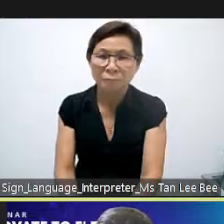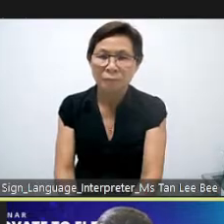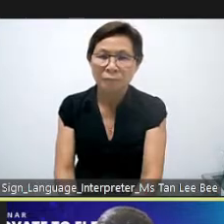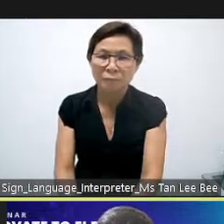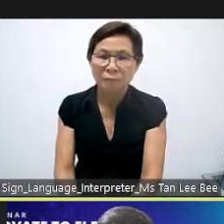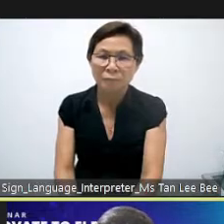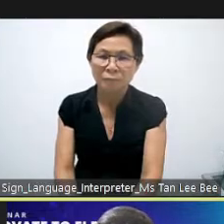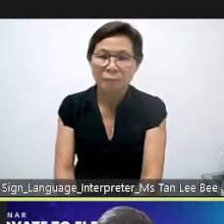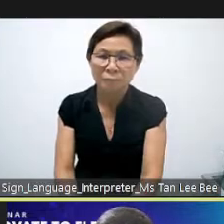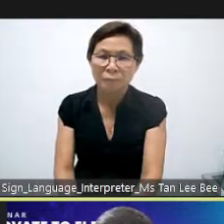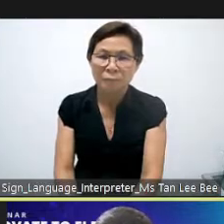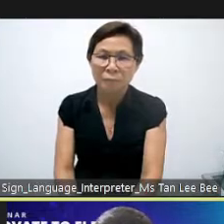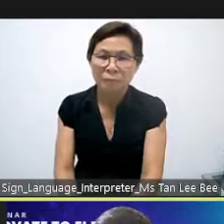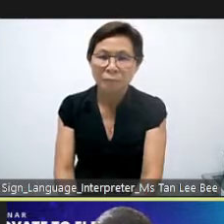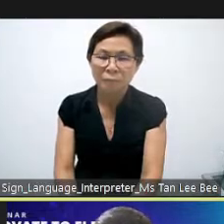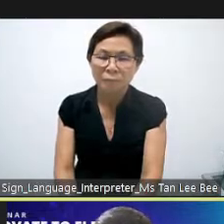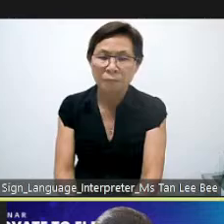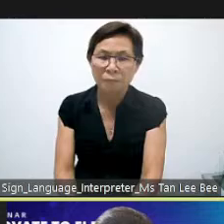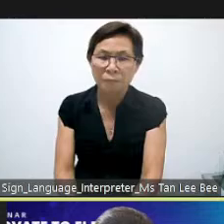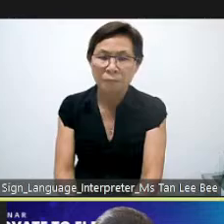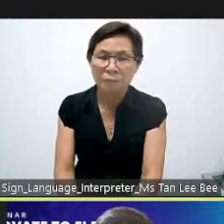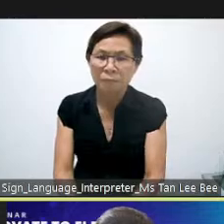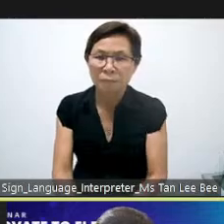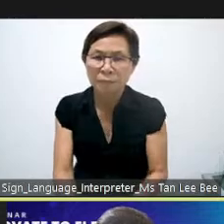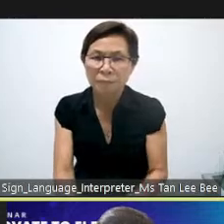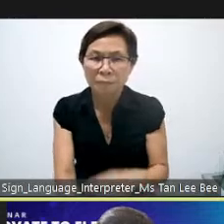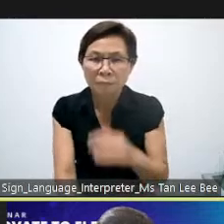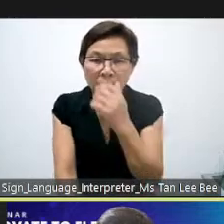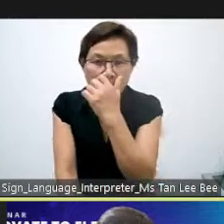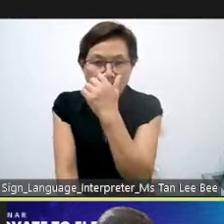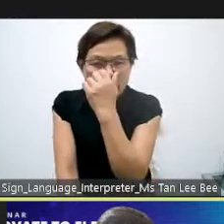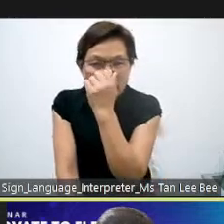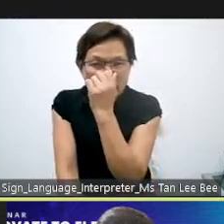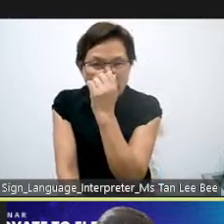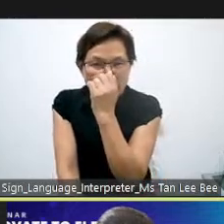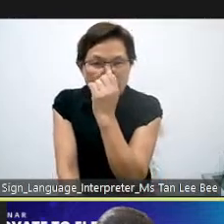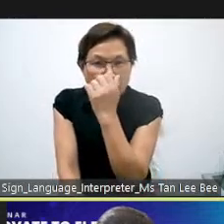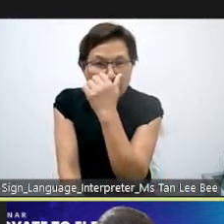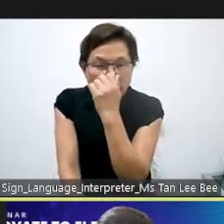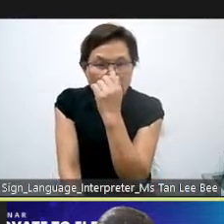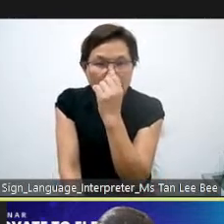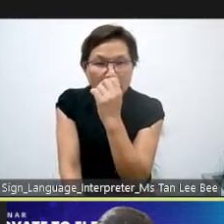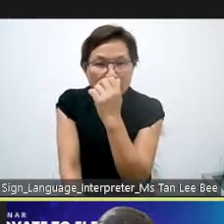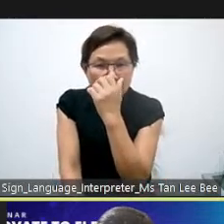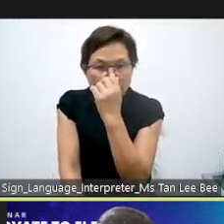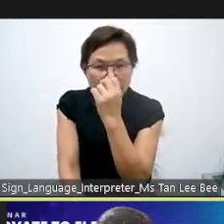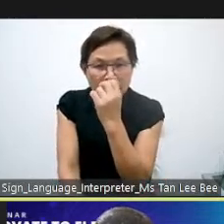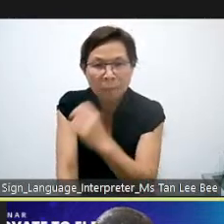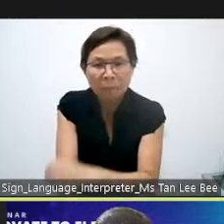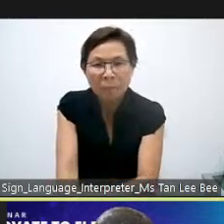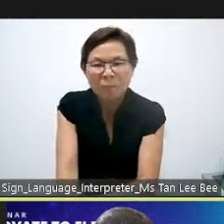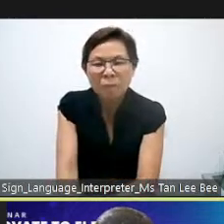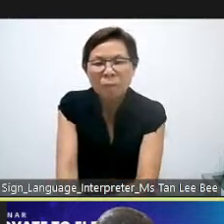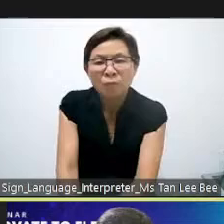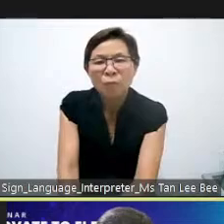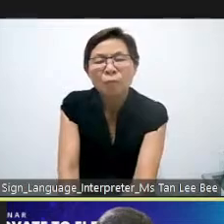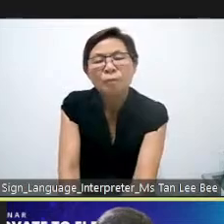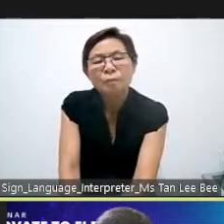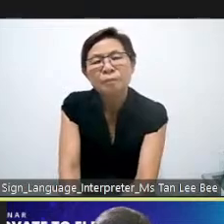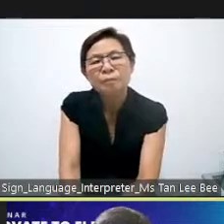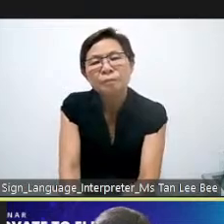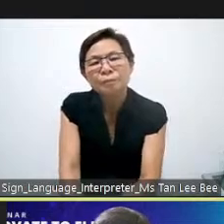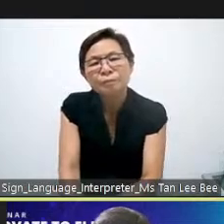The level of number sense was identified based on the experiences of special education teachers in teaching children